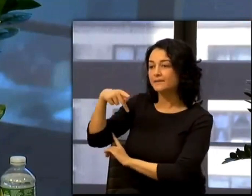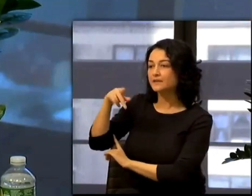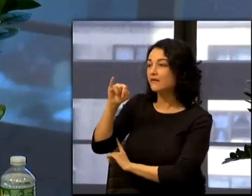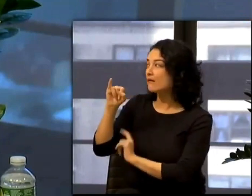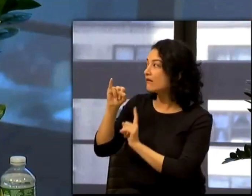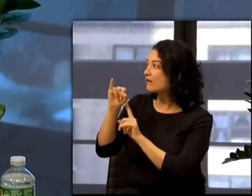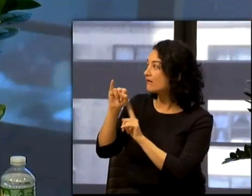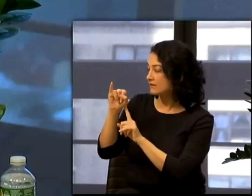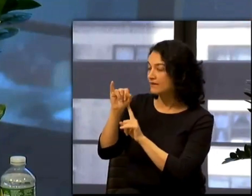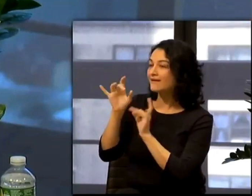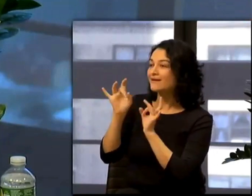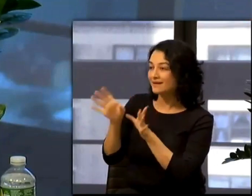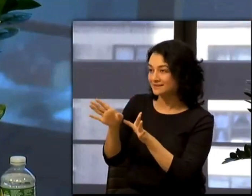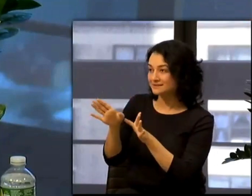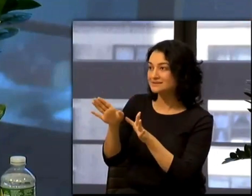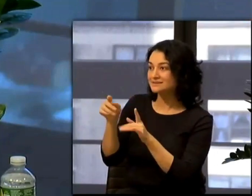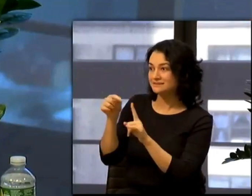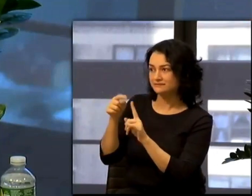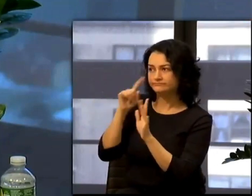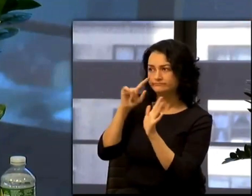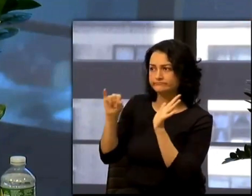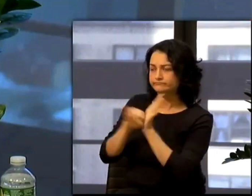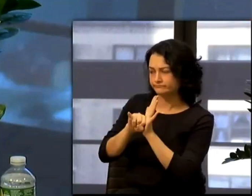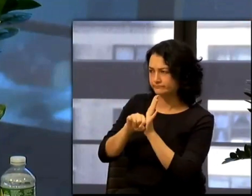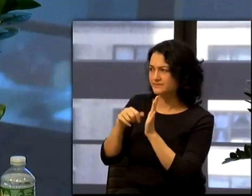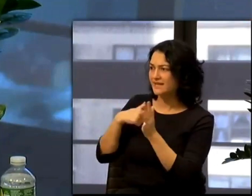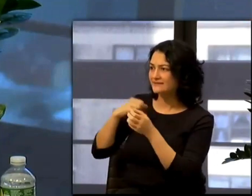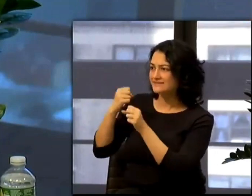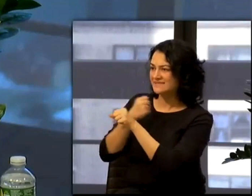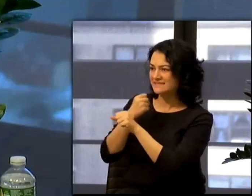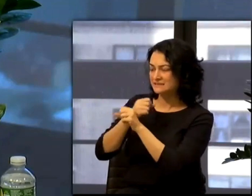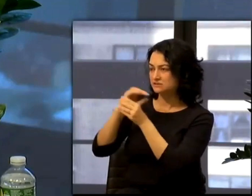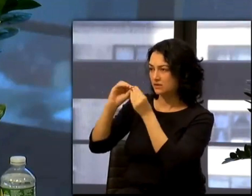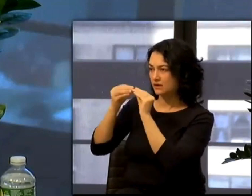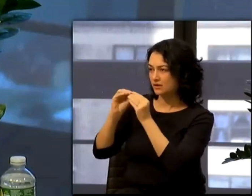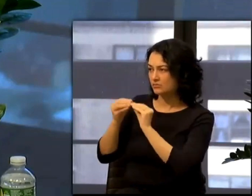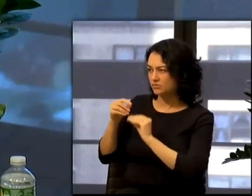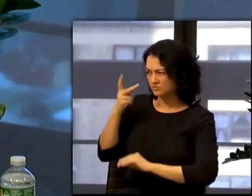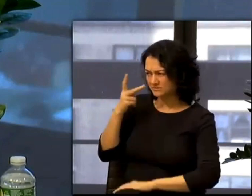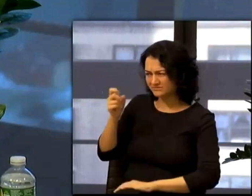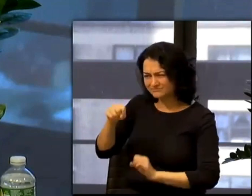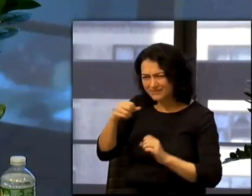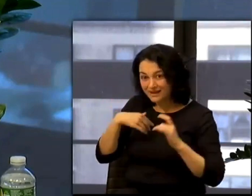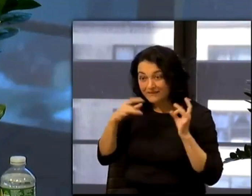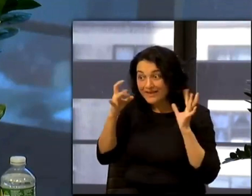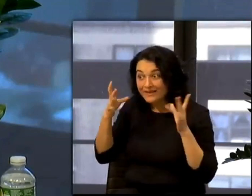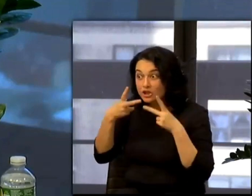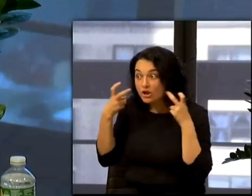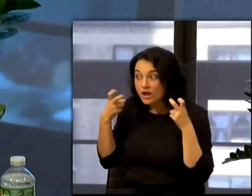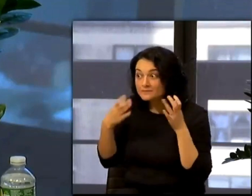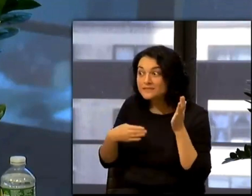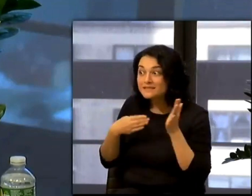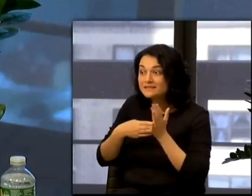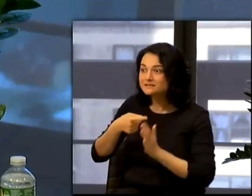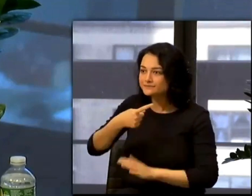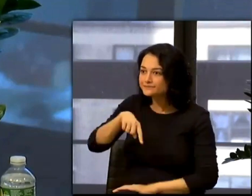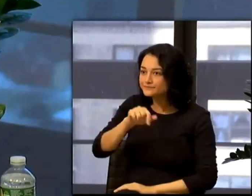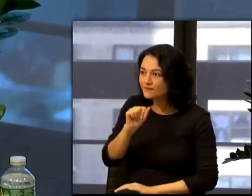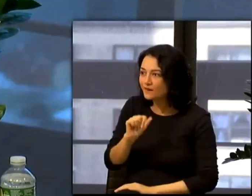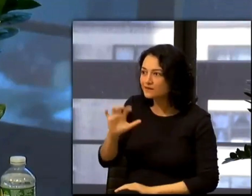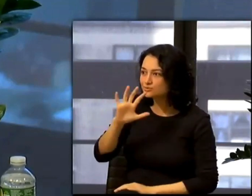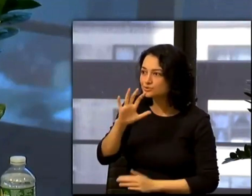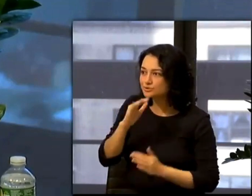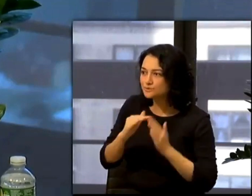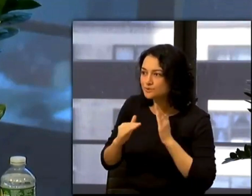these tragic incidents that were occurring in real time across the country. But they reported nearly 11,000